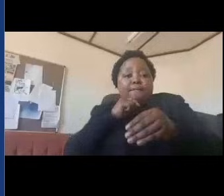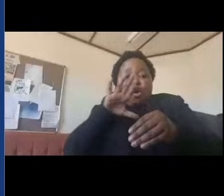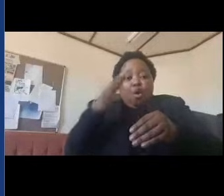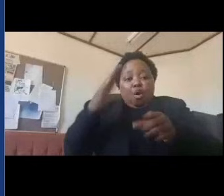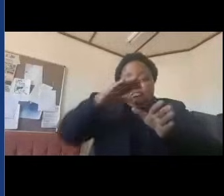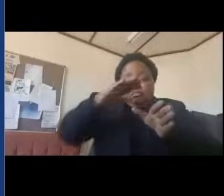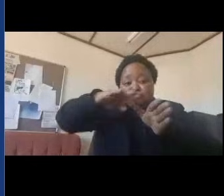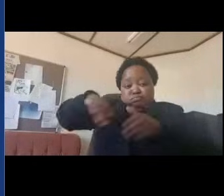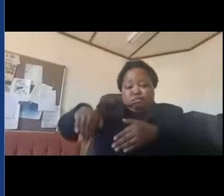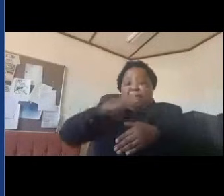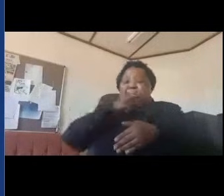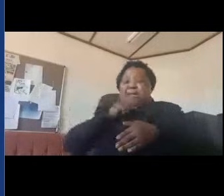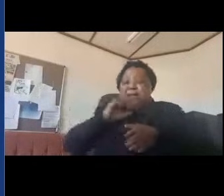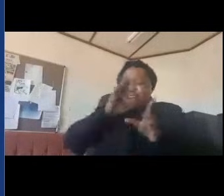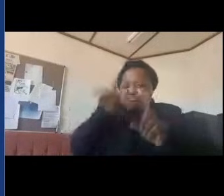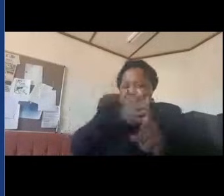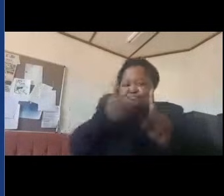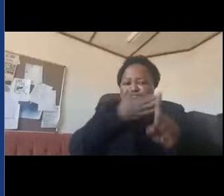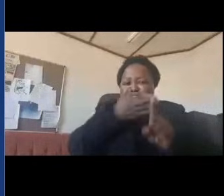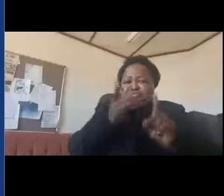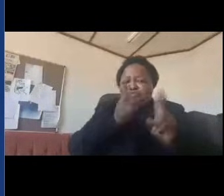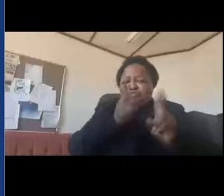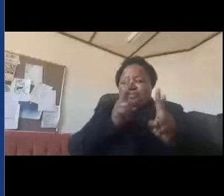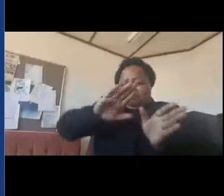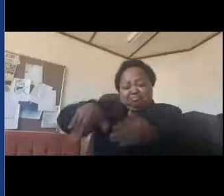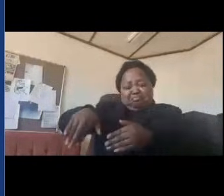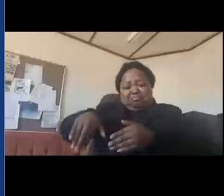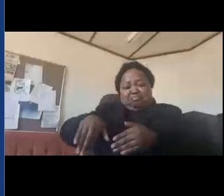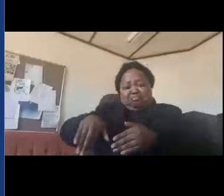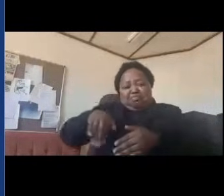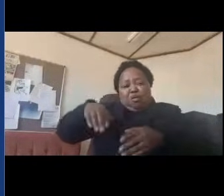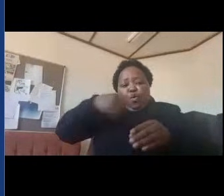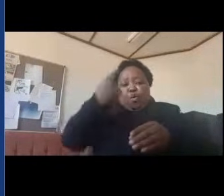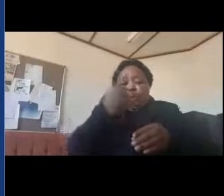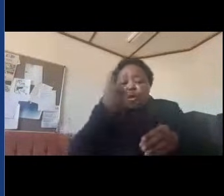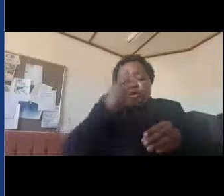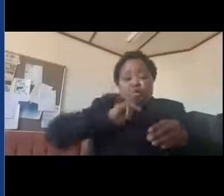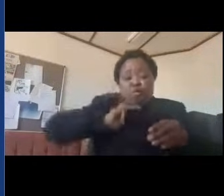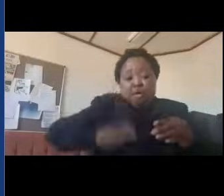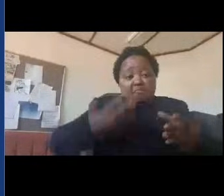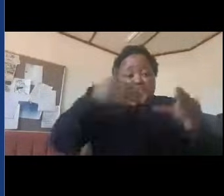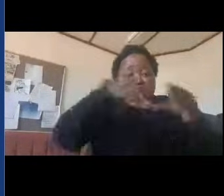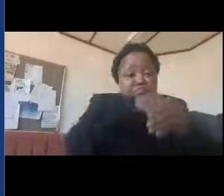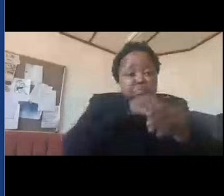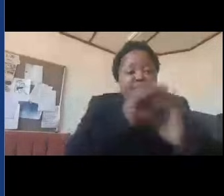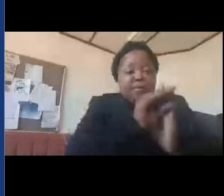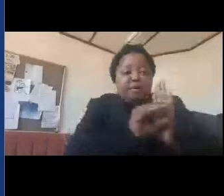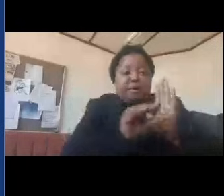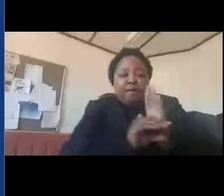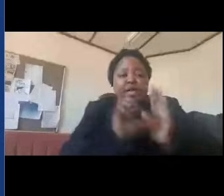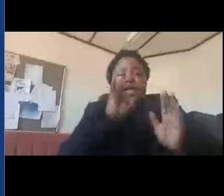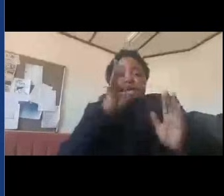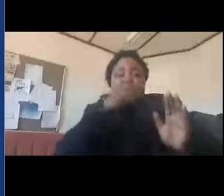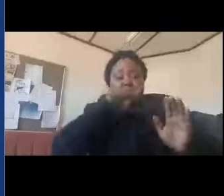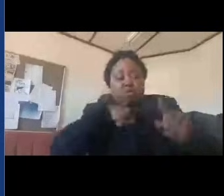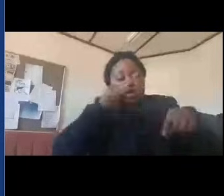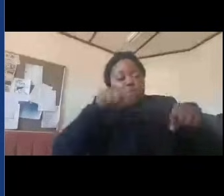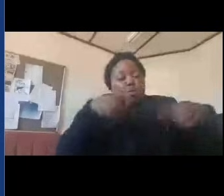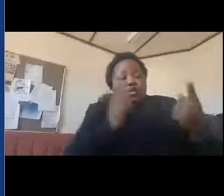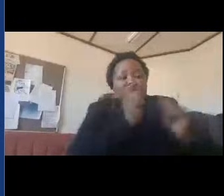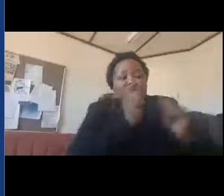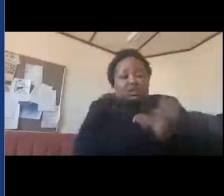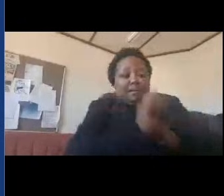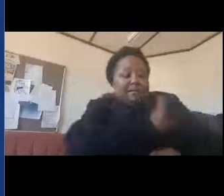on? If we don't change our behavior, how can we ask others to change theirs? SBC is